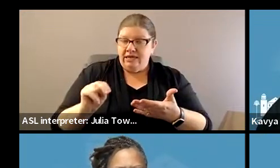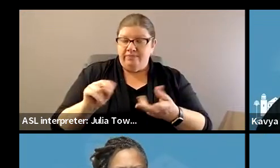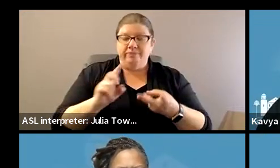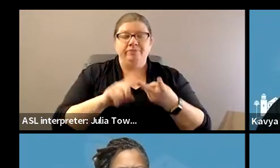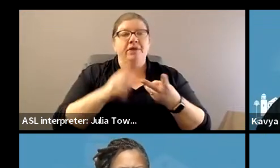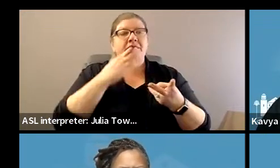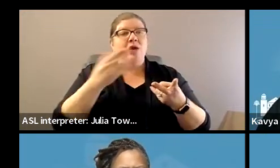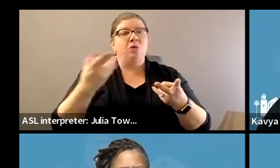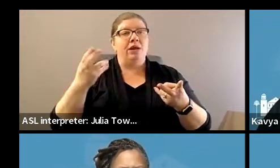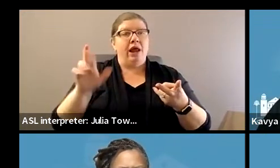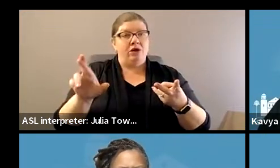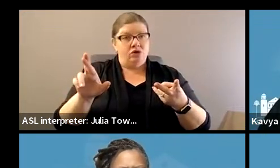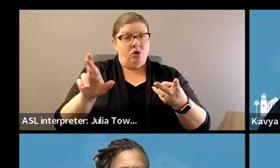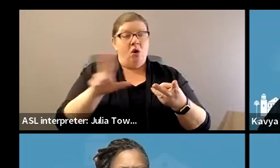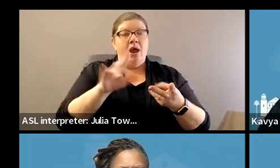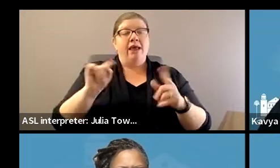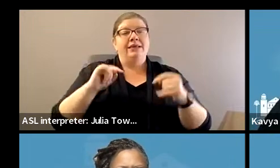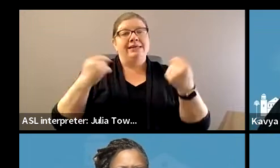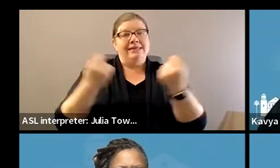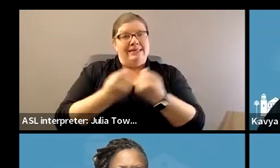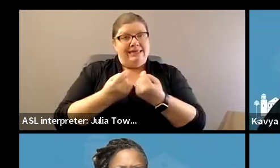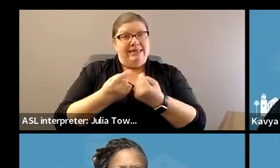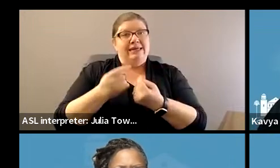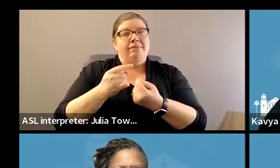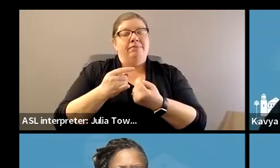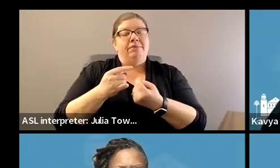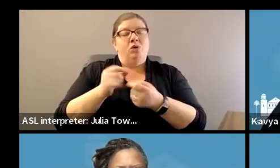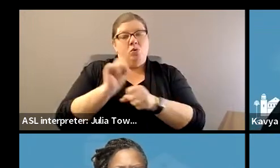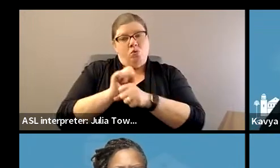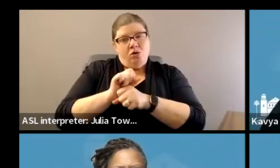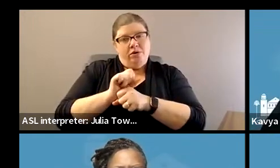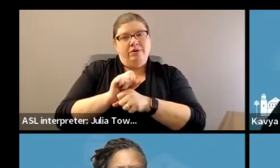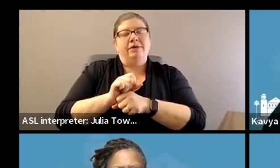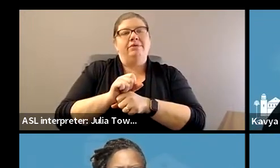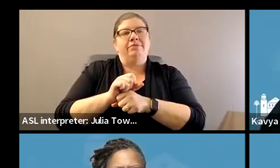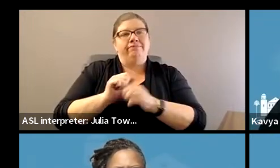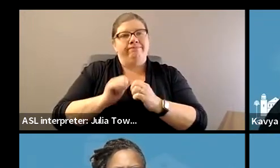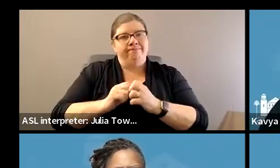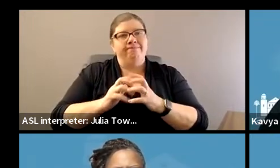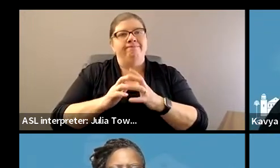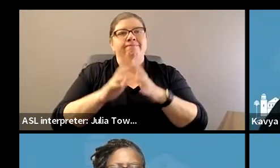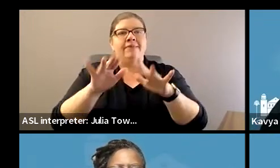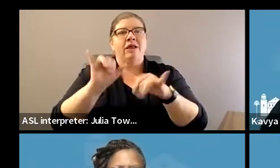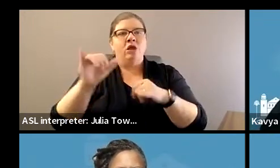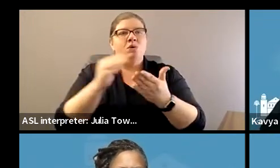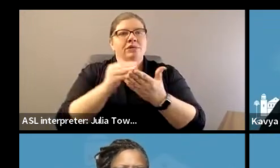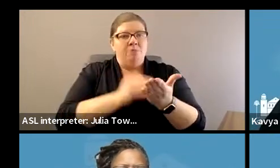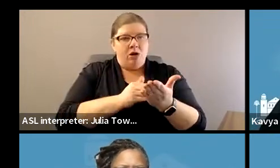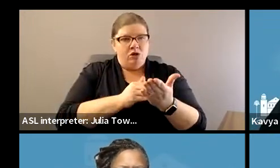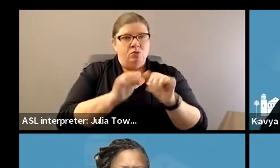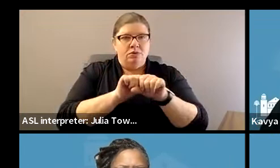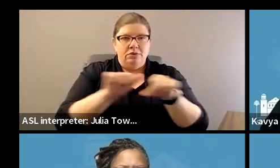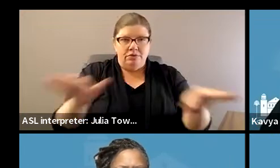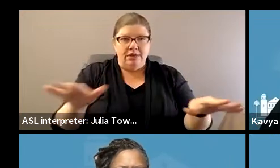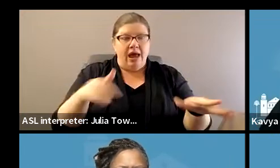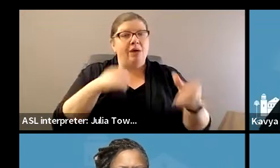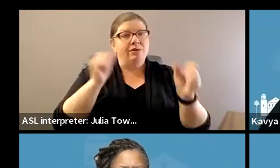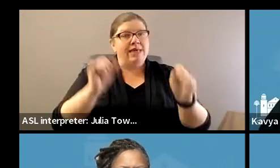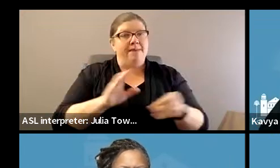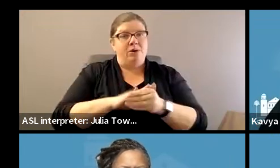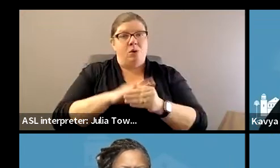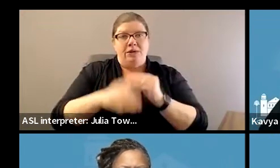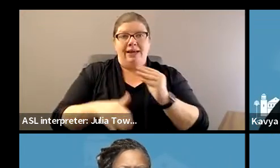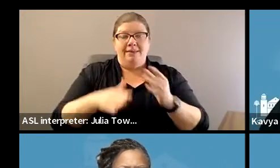you to HR and the team who was behind launching the modules. I was able to complete my